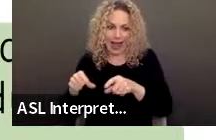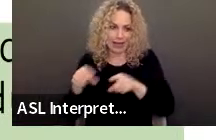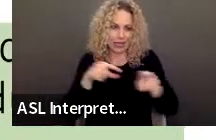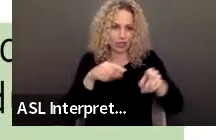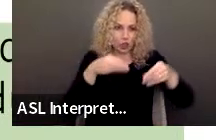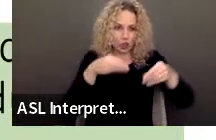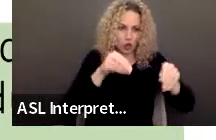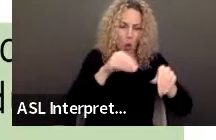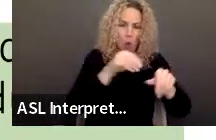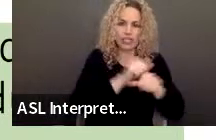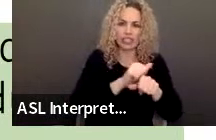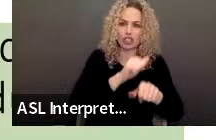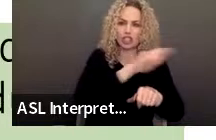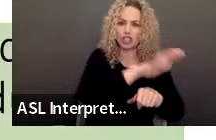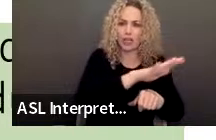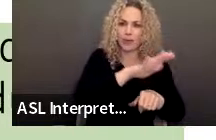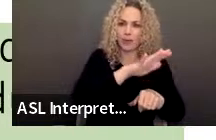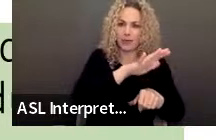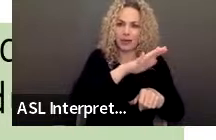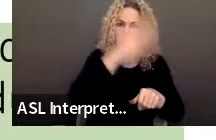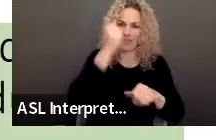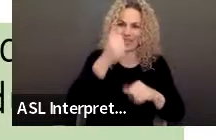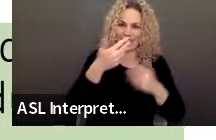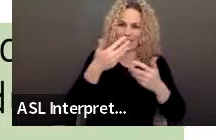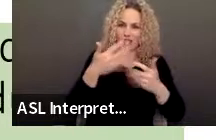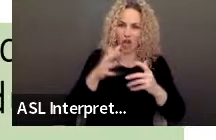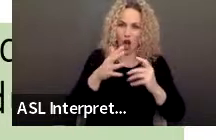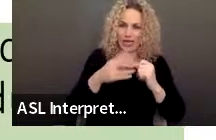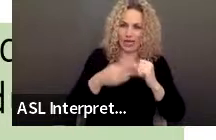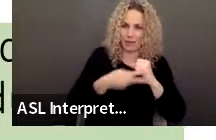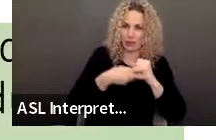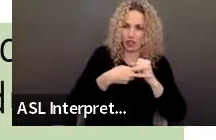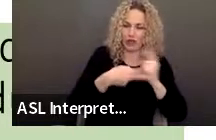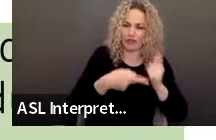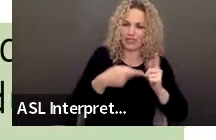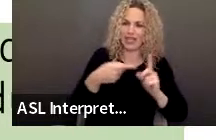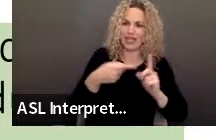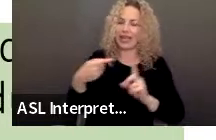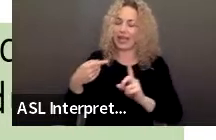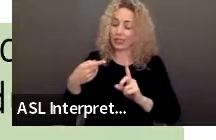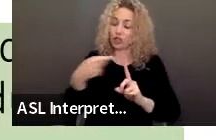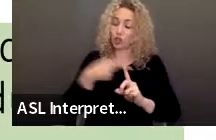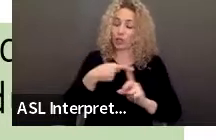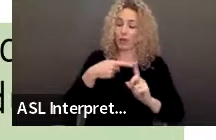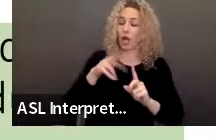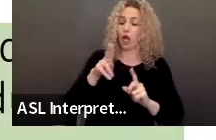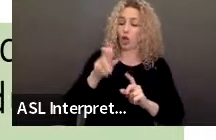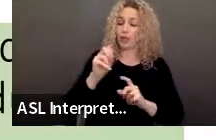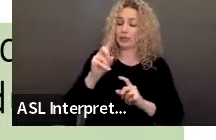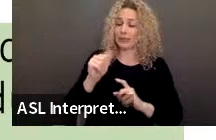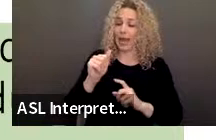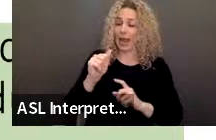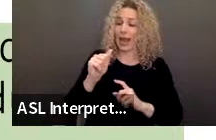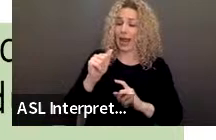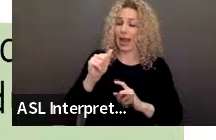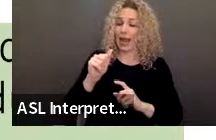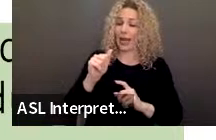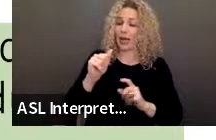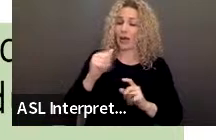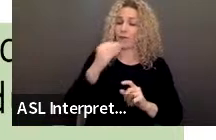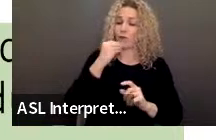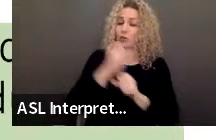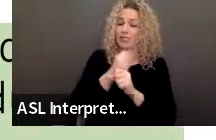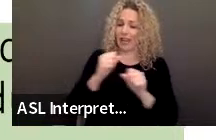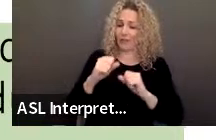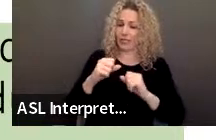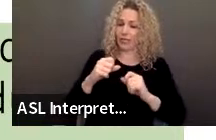and shipped outside of our farm, because it's all traced back with USDA food safety requirements met. But it's